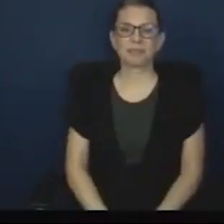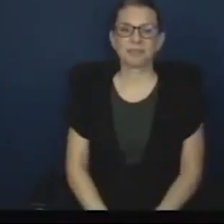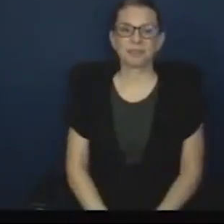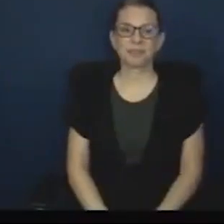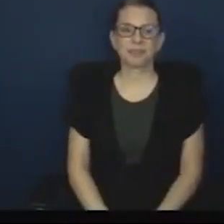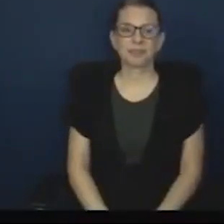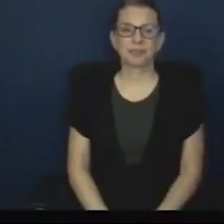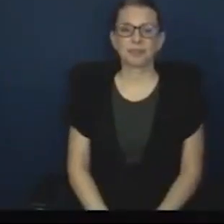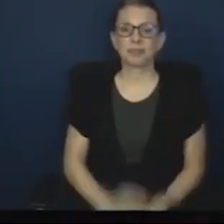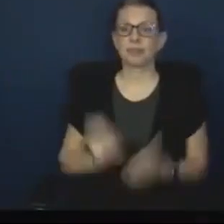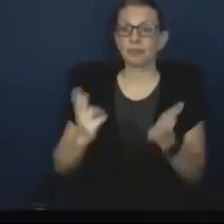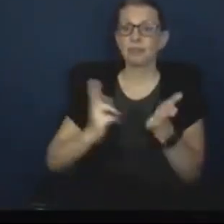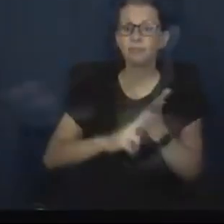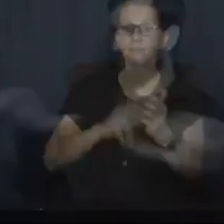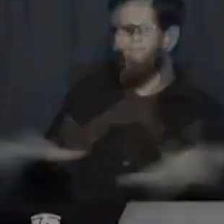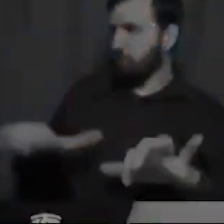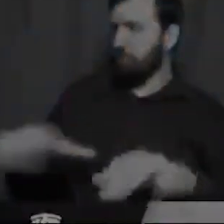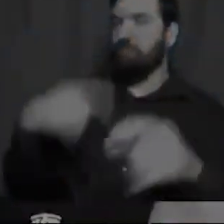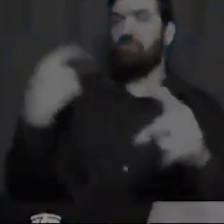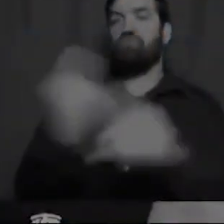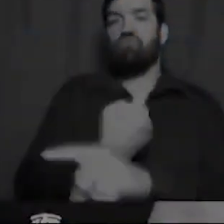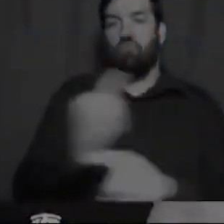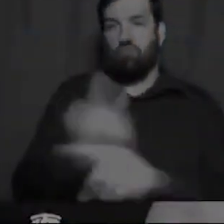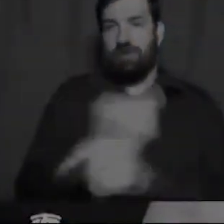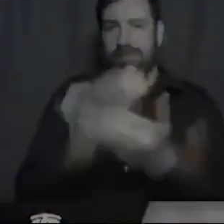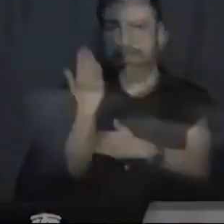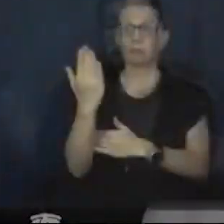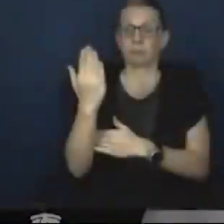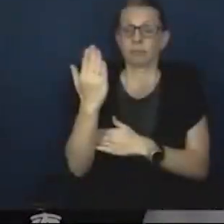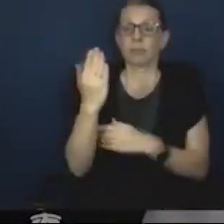Subscribe to our morning medical update and open mics